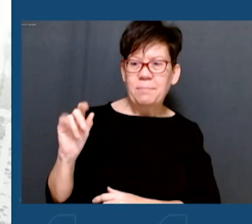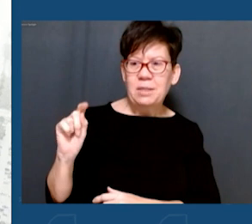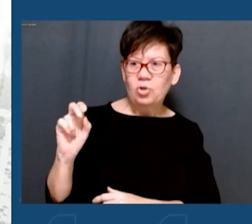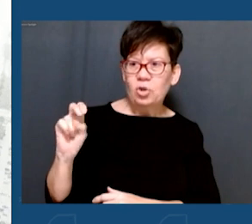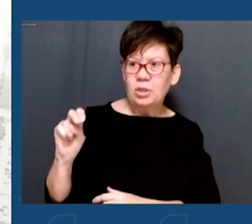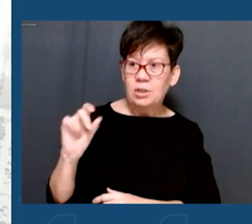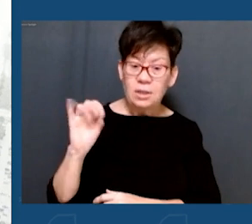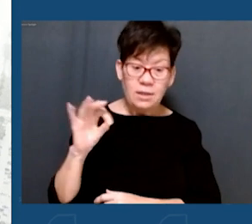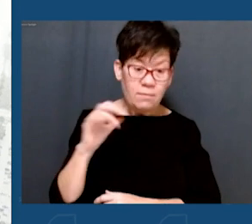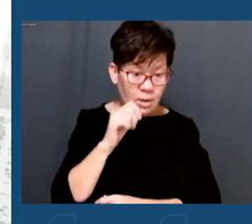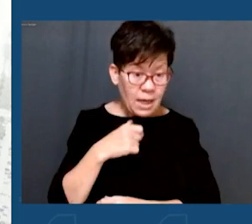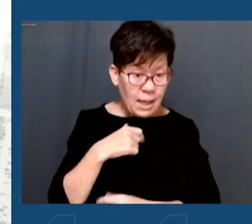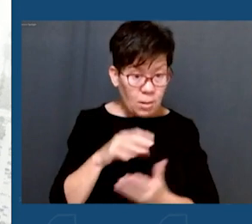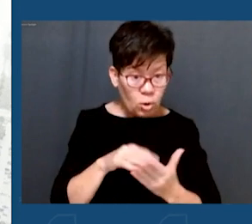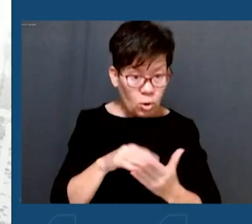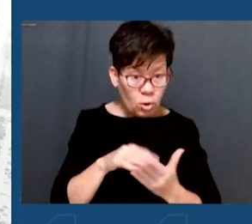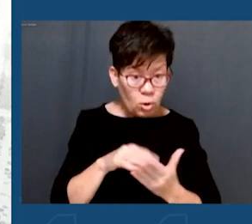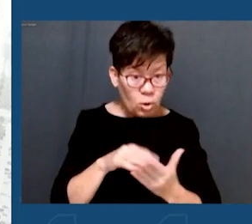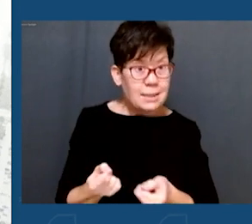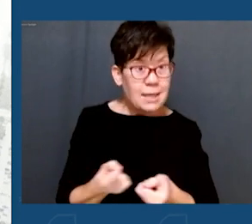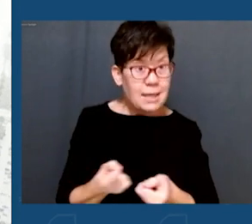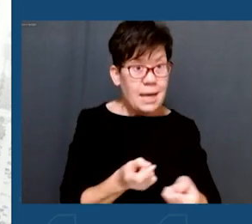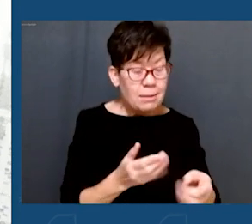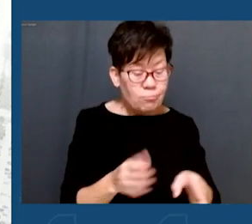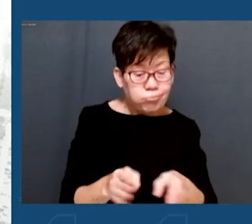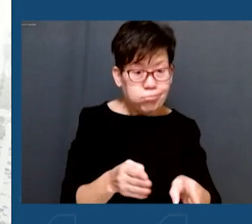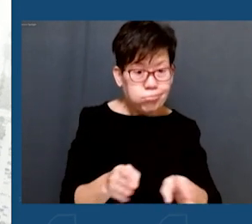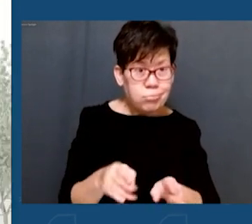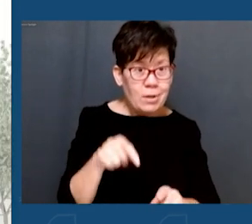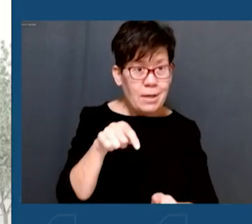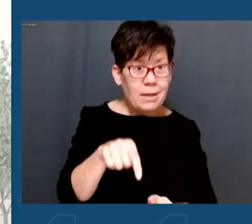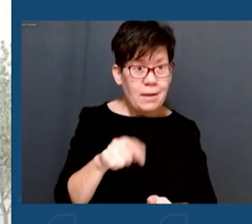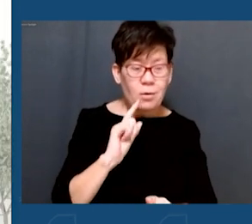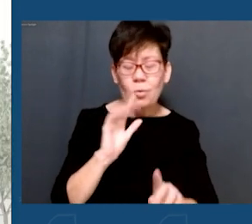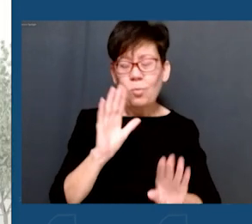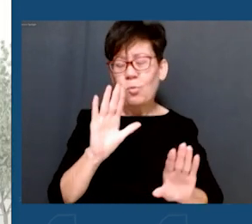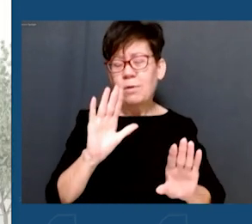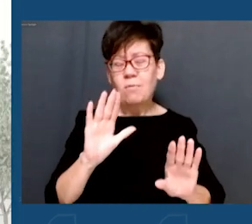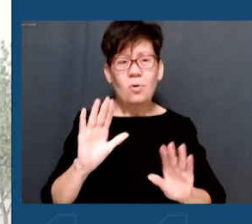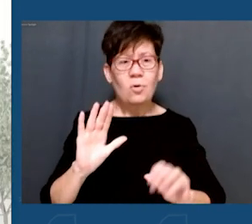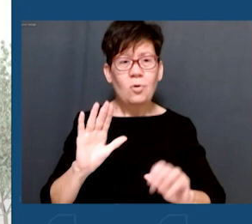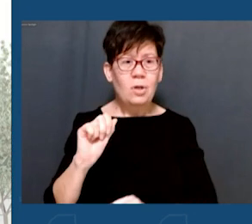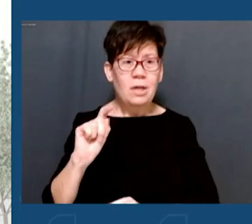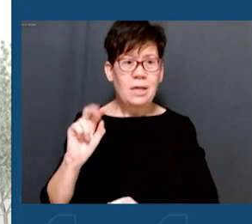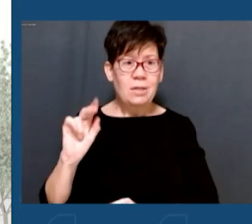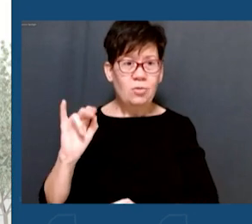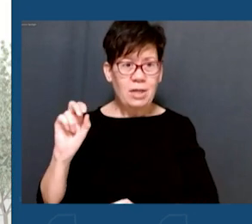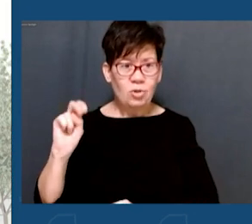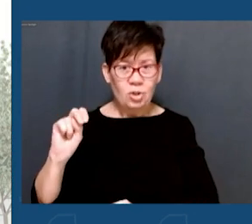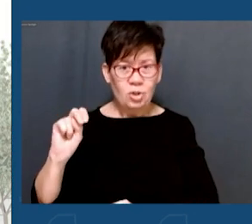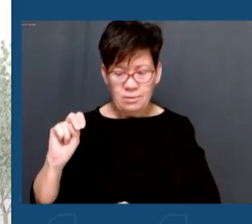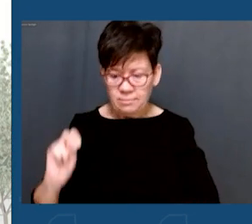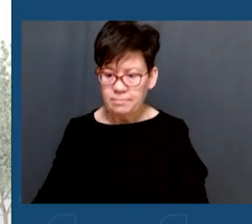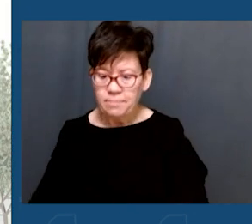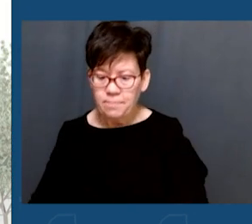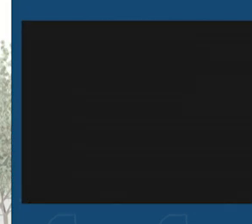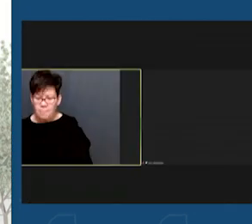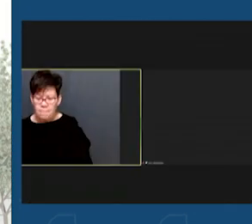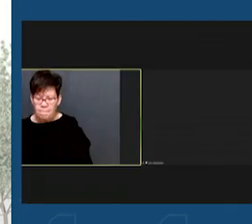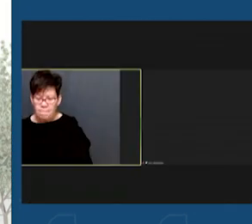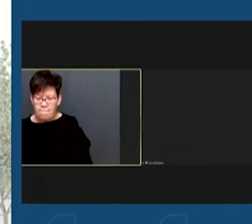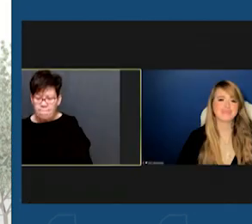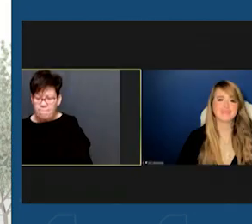skating there, ice skating in the wintertime. This can be a great attraction. And also, you can never have enough views of the river, so we're